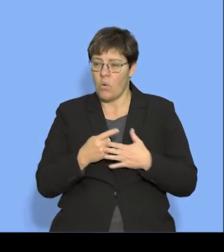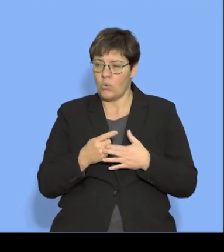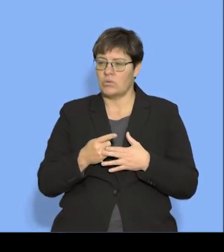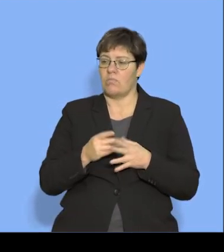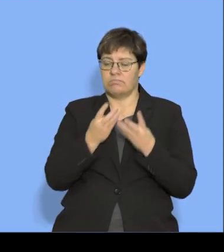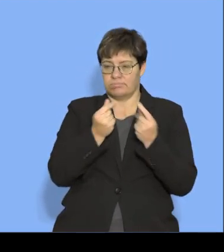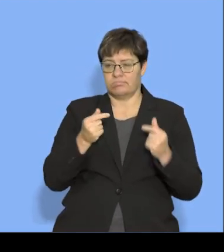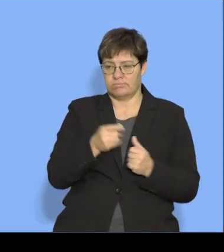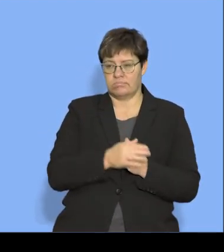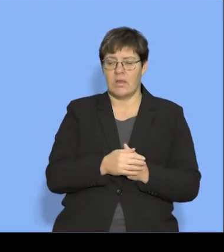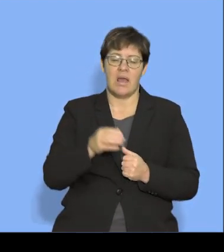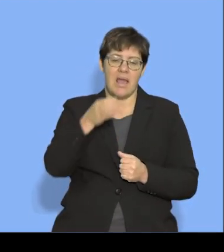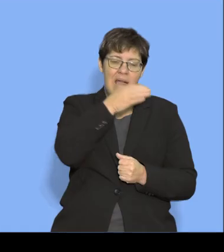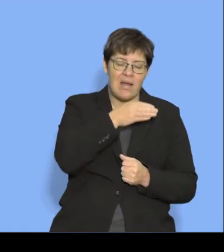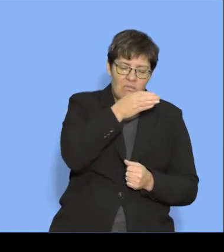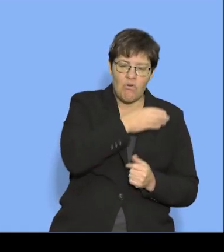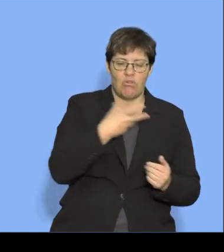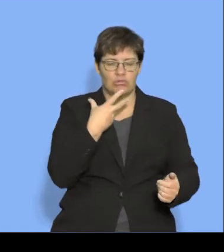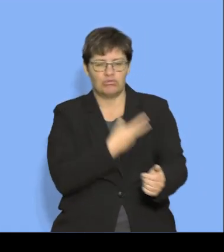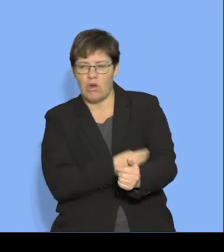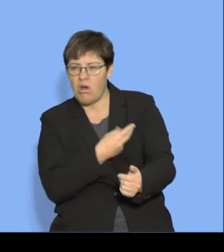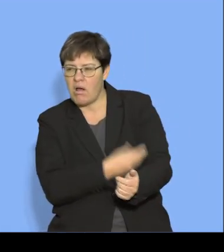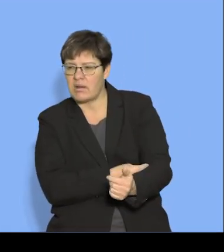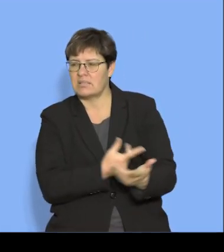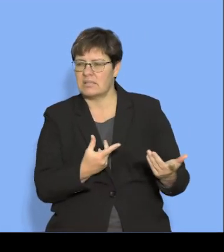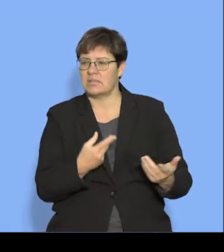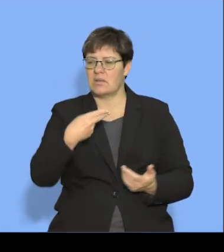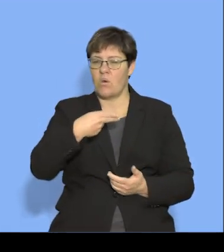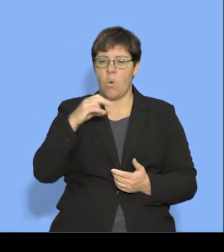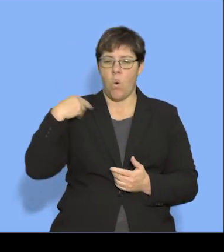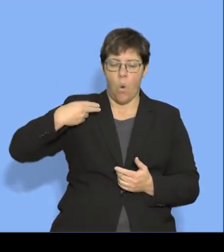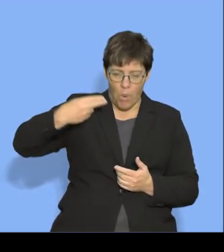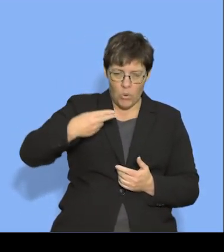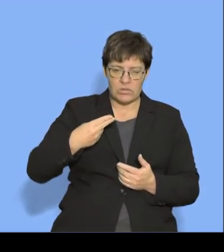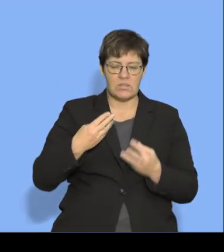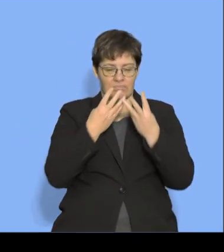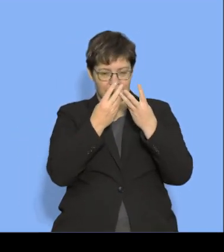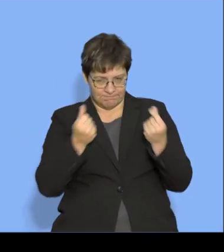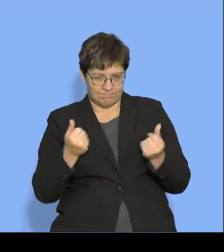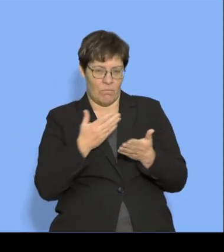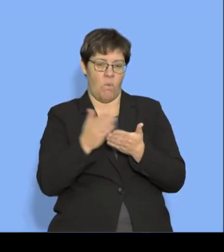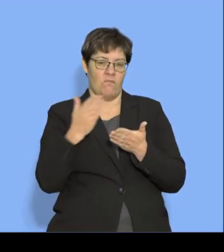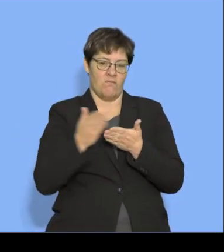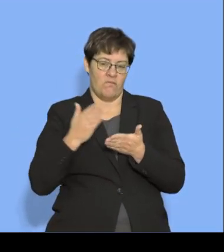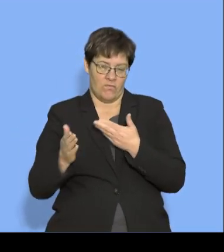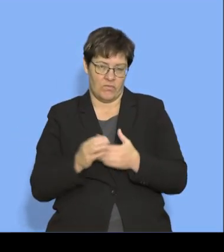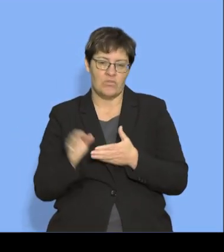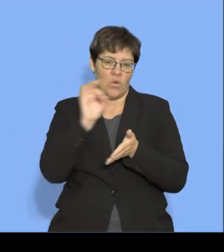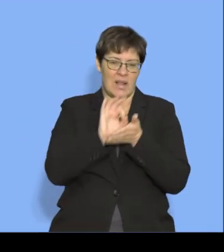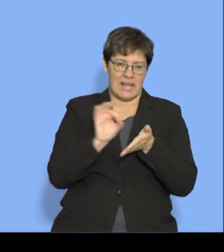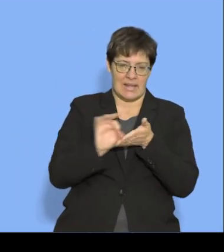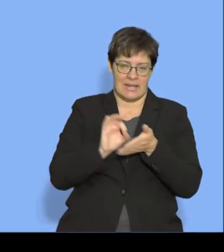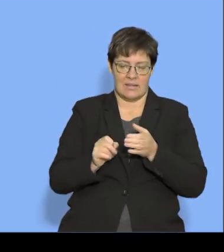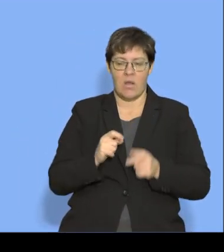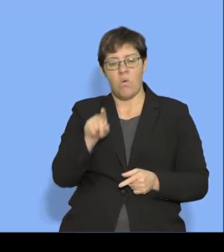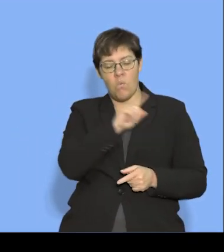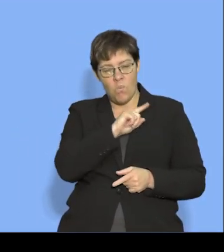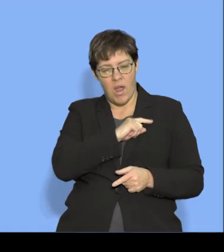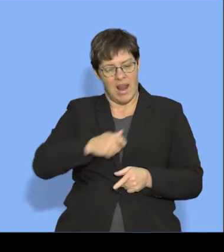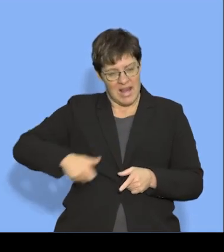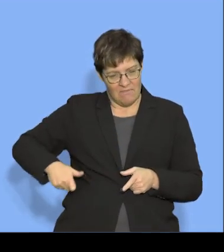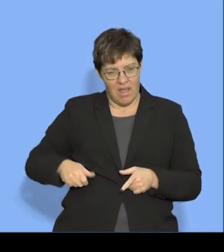breakdown of alcohol, drugs, and hormones. So the consumption of alcohol again affects the liver because the